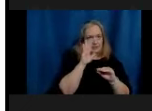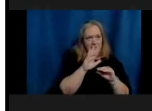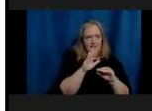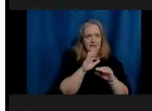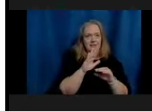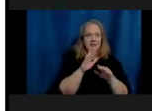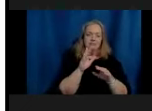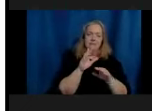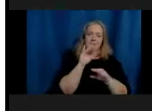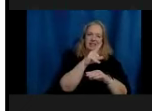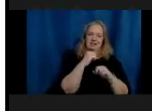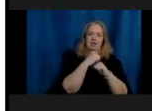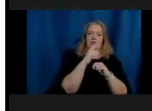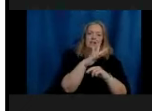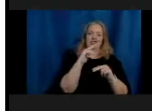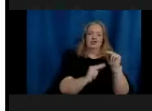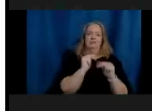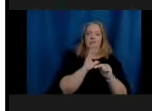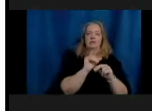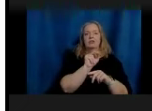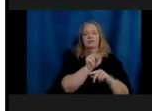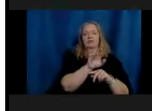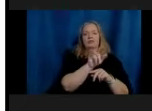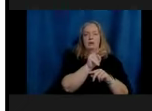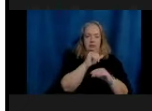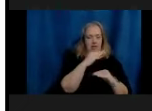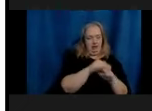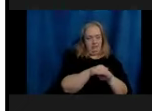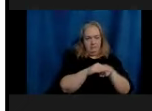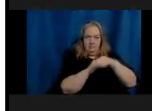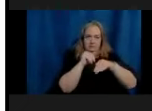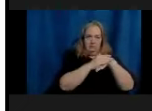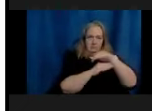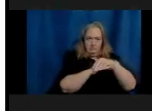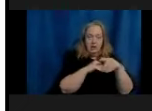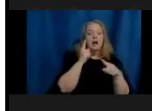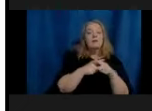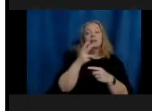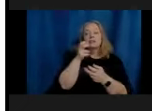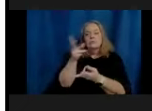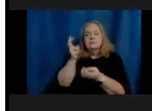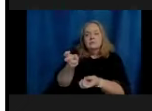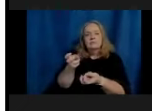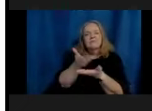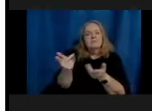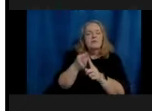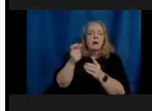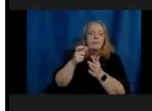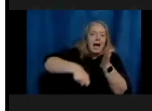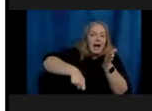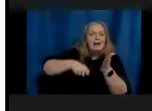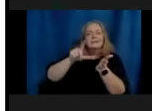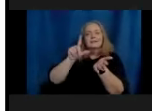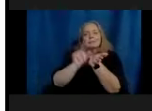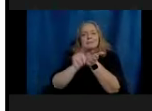his transcription. So he would find materials from advertisements and magazines, and he would just draw